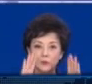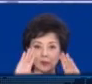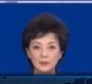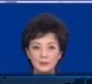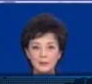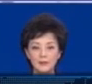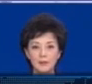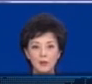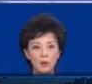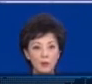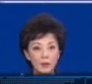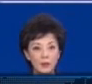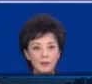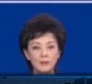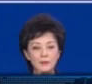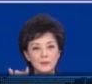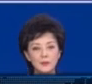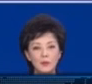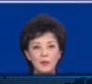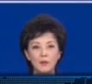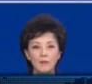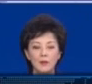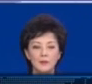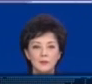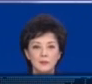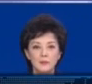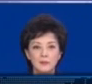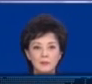the virus from spreading.